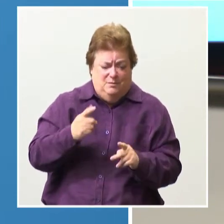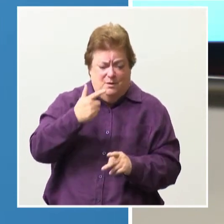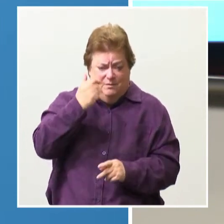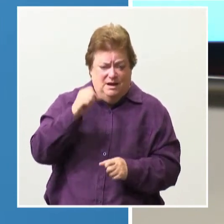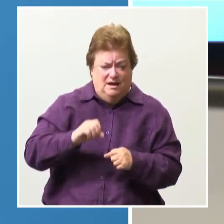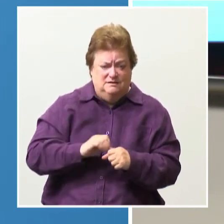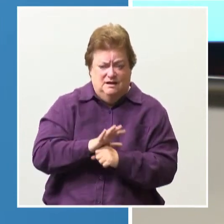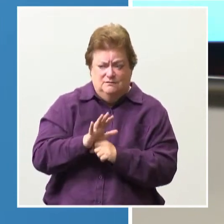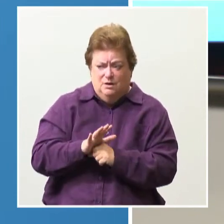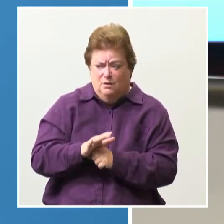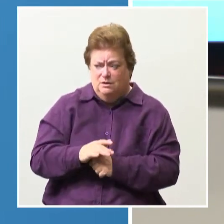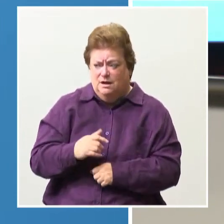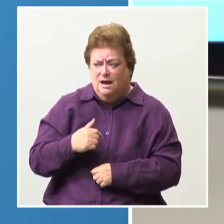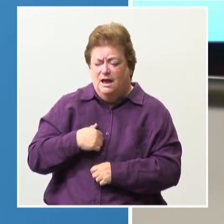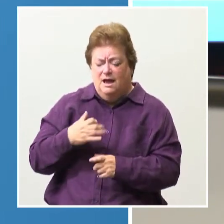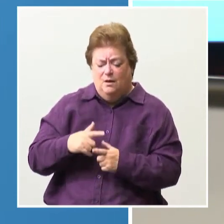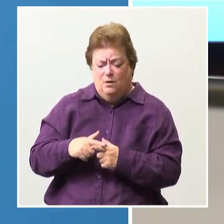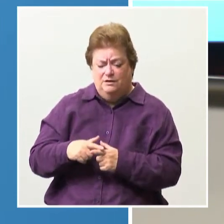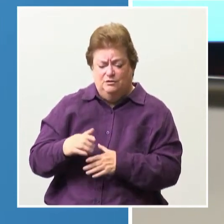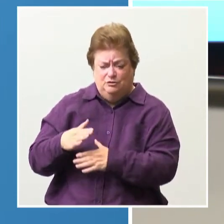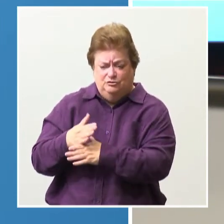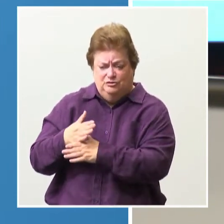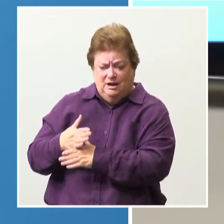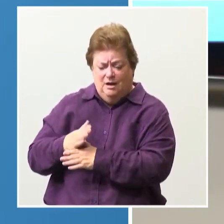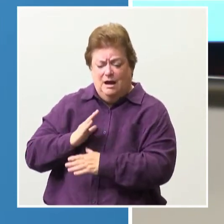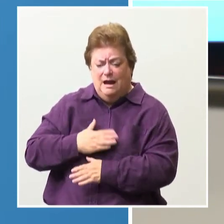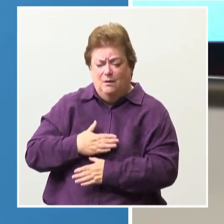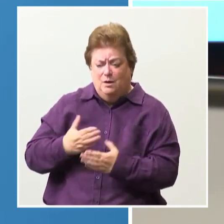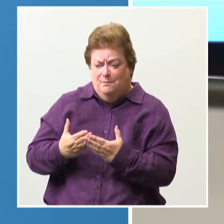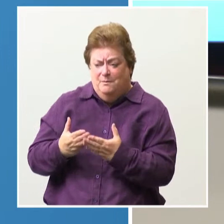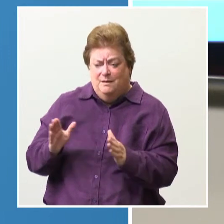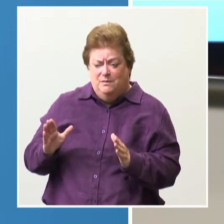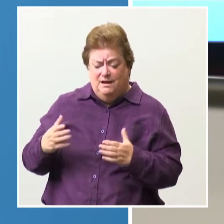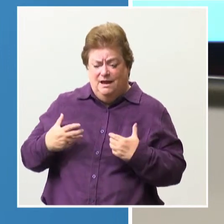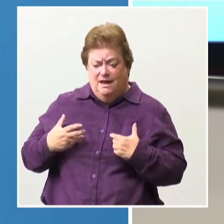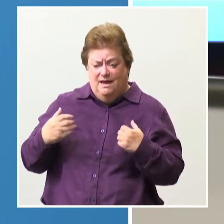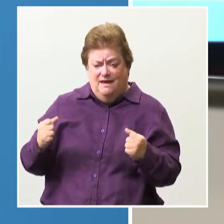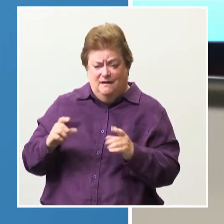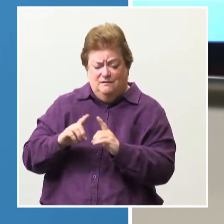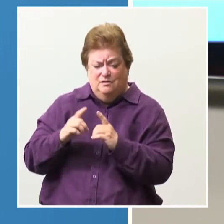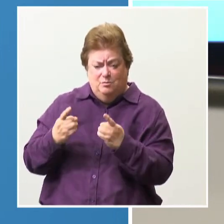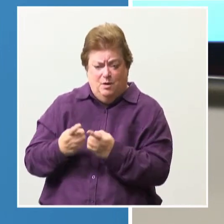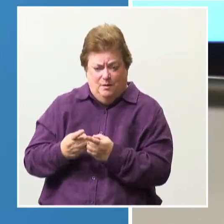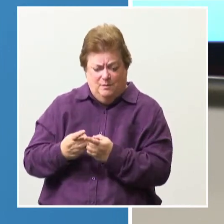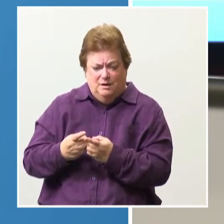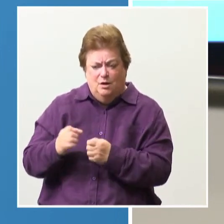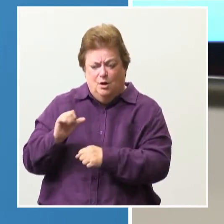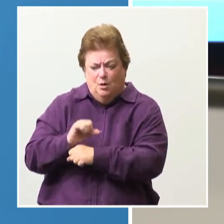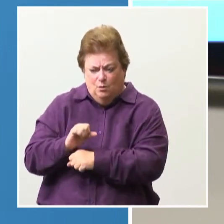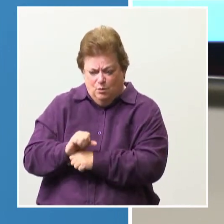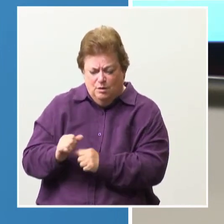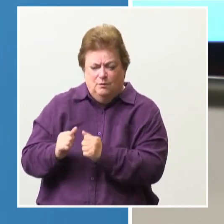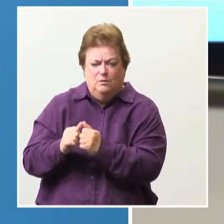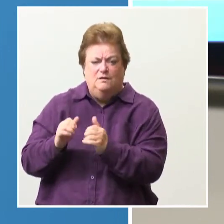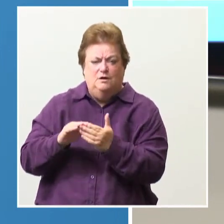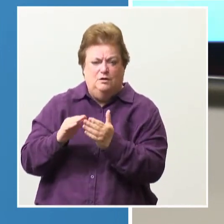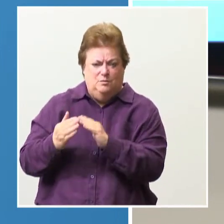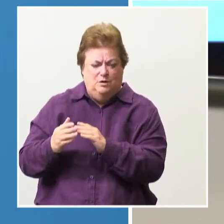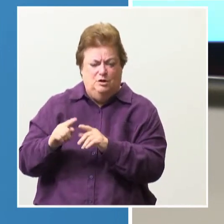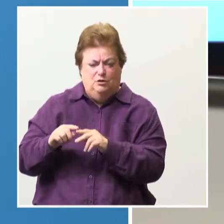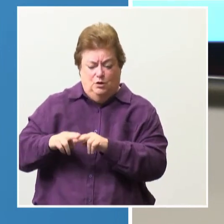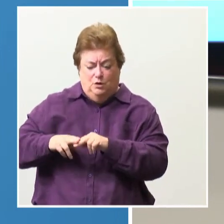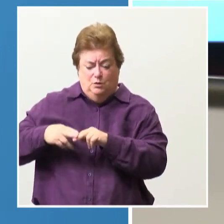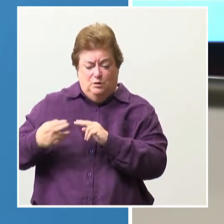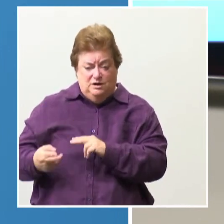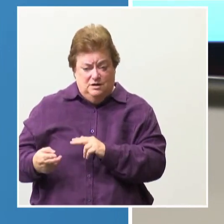I also want to share collectively how our public health department has worked with the community to reduce